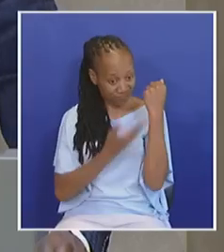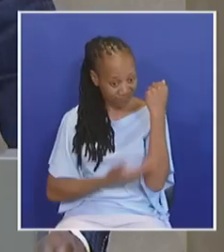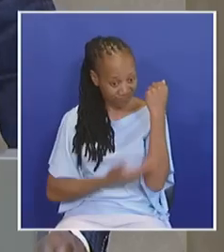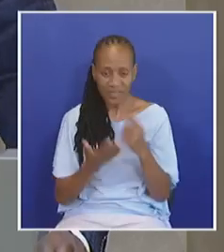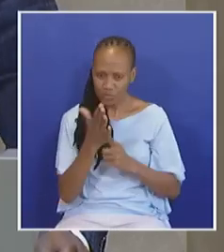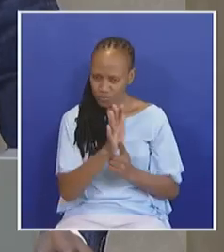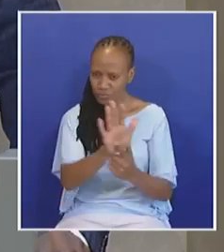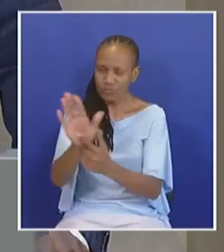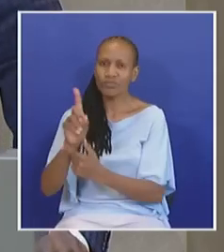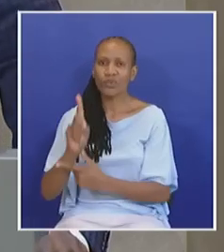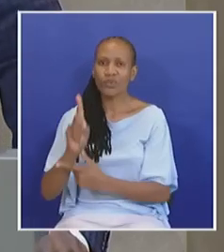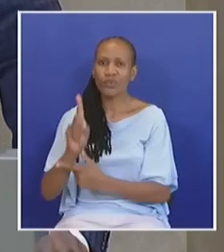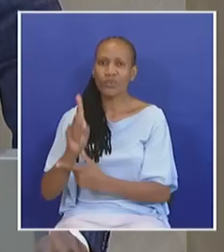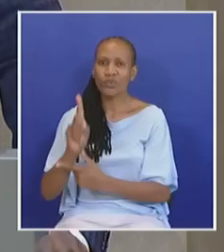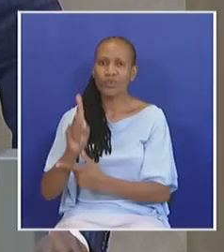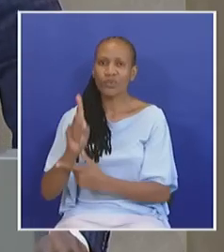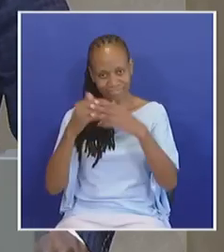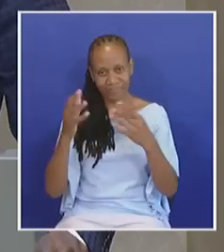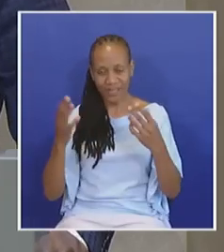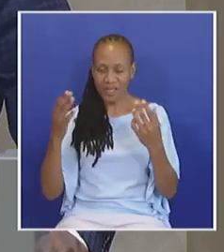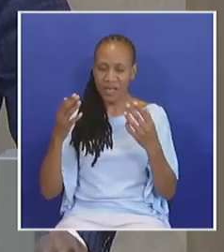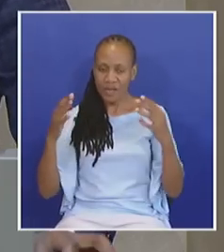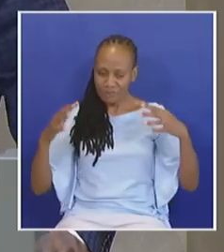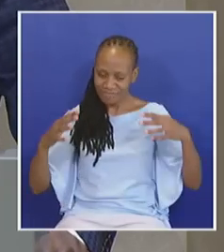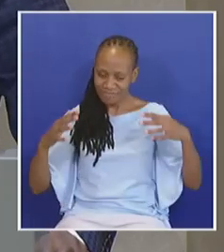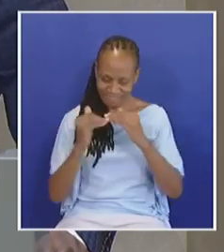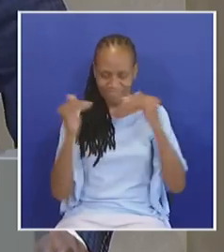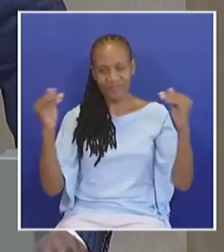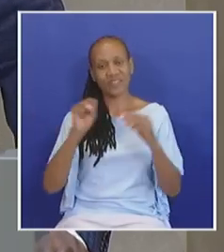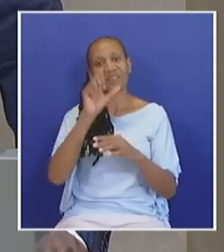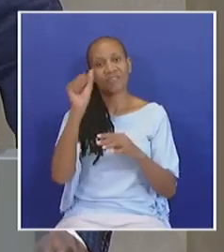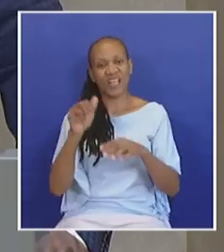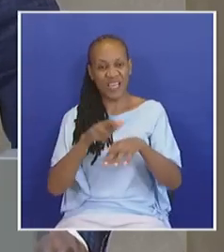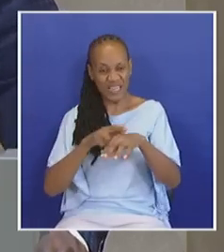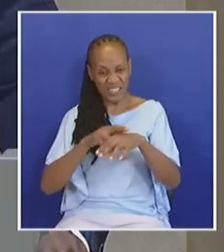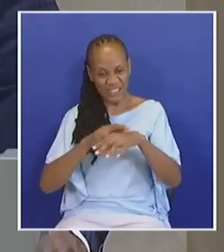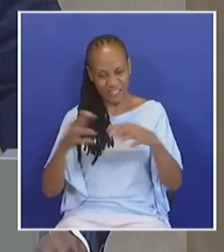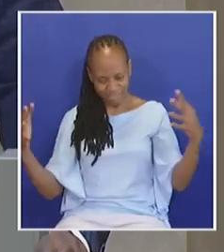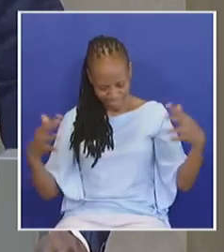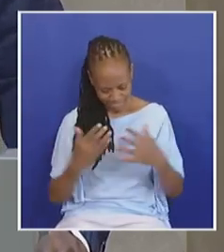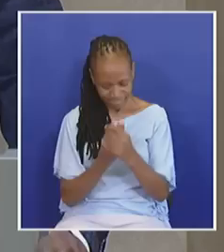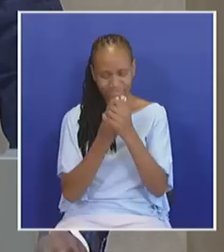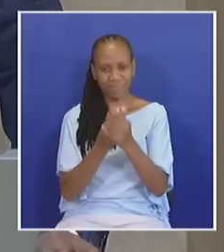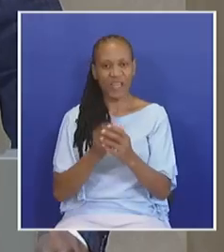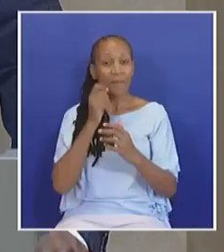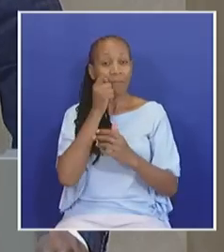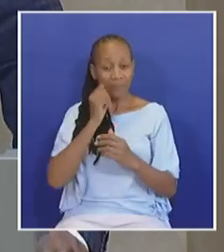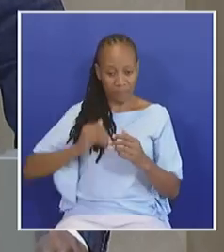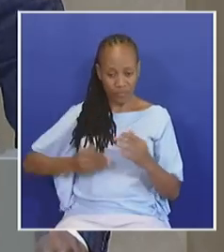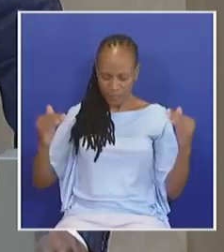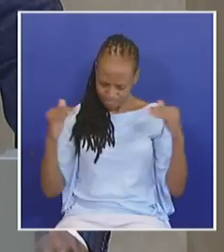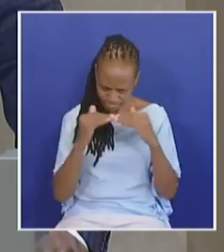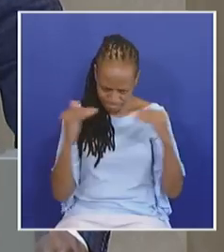for the construction of a democratic, non-racial, non-sexist, united and prosperous society based on